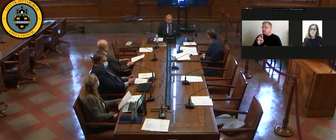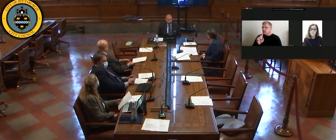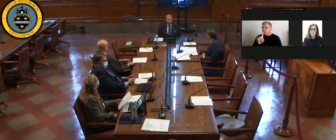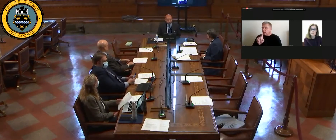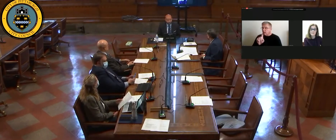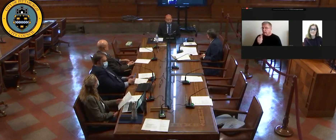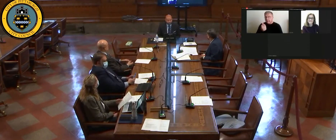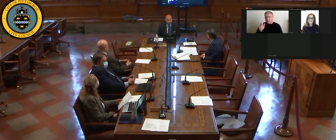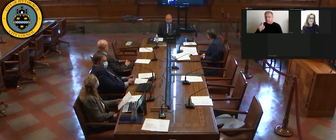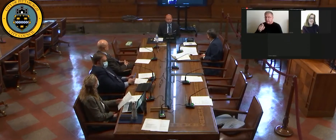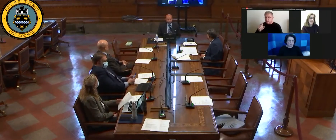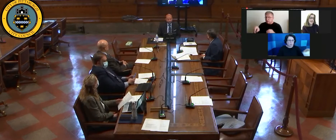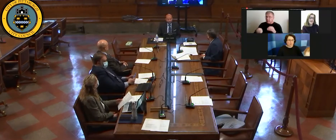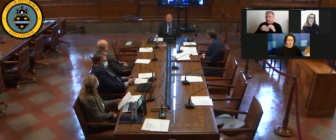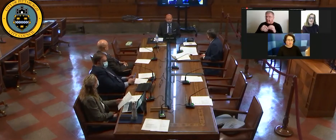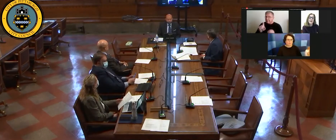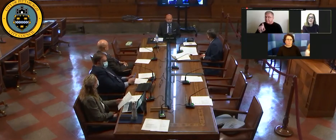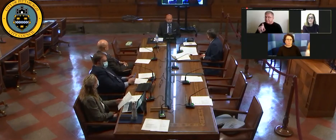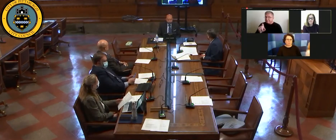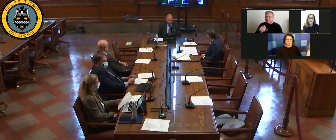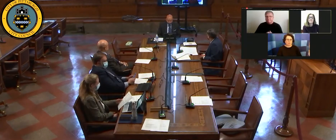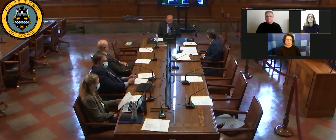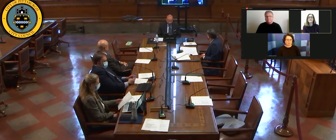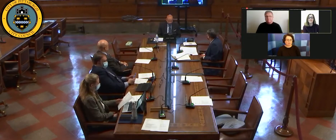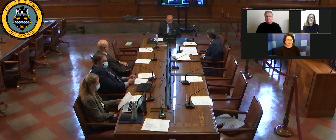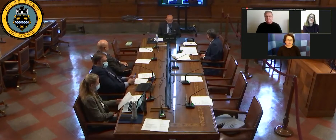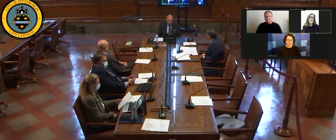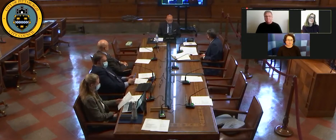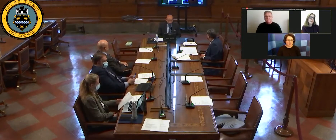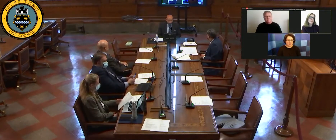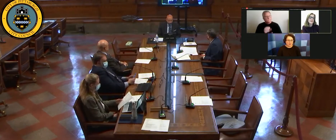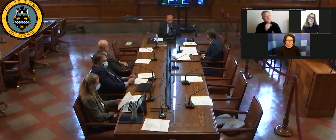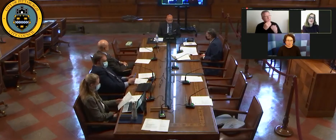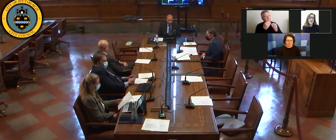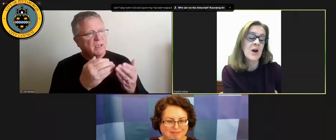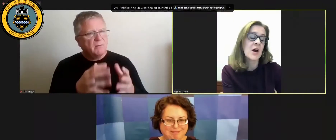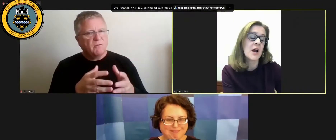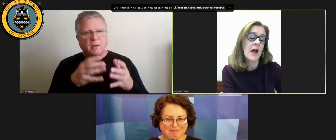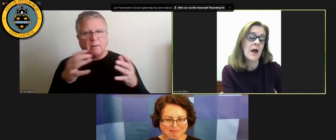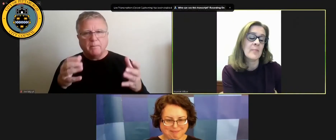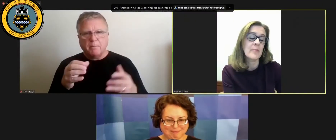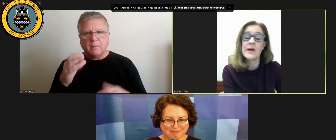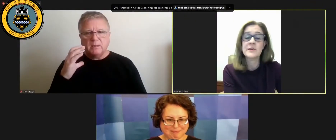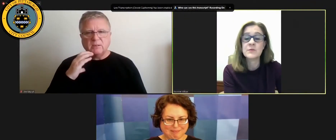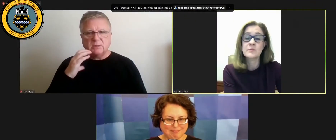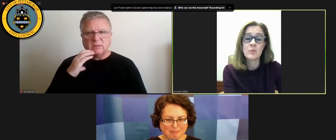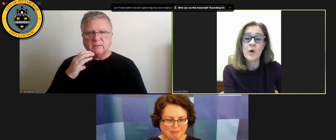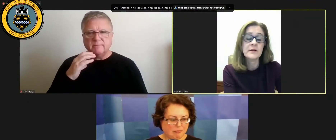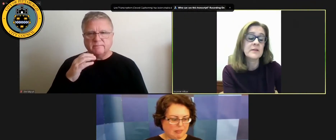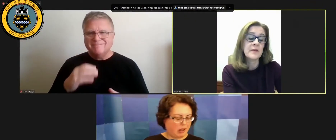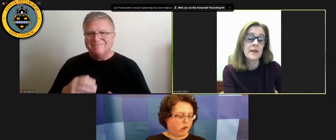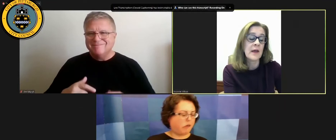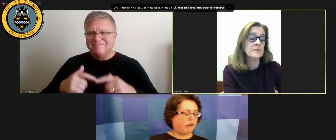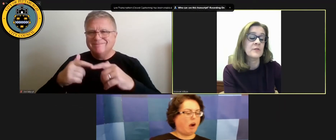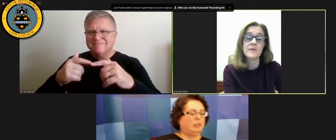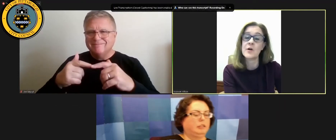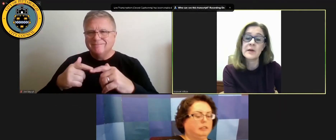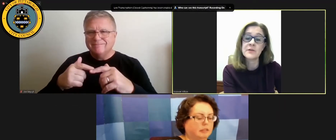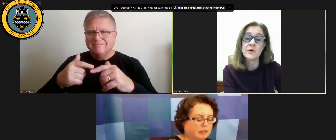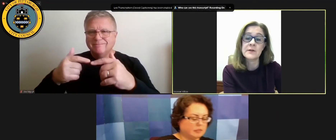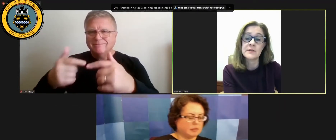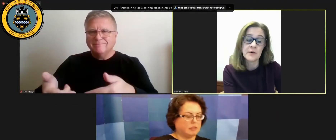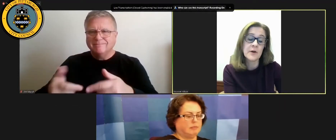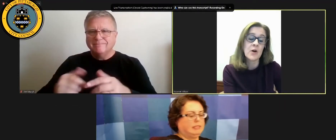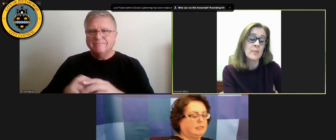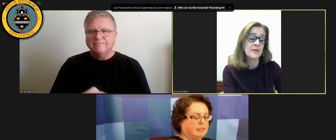add uh thank you very much chair um i just wanted to thank council very much for